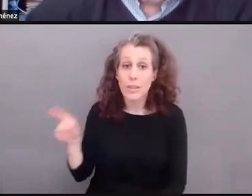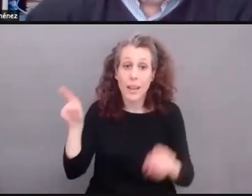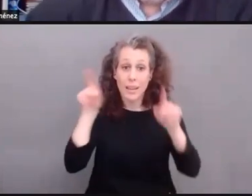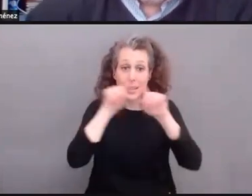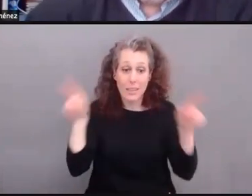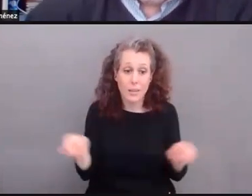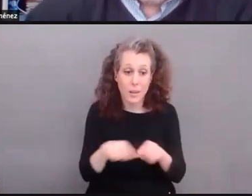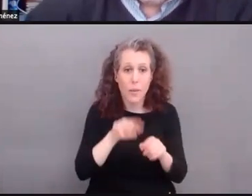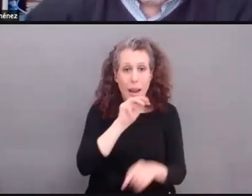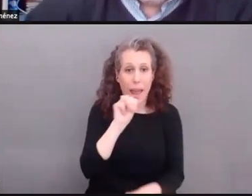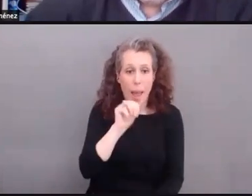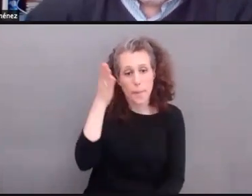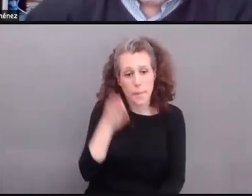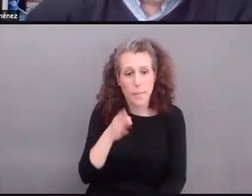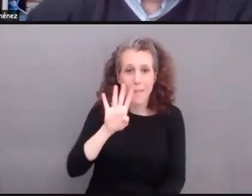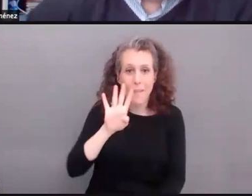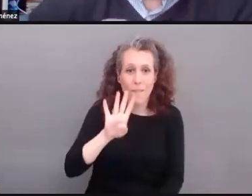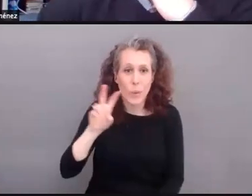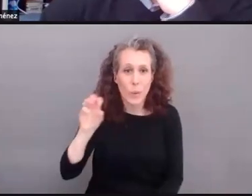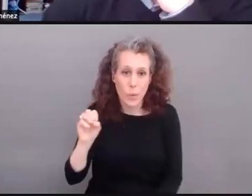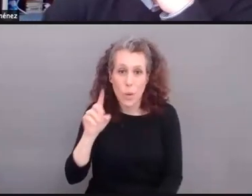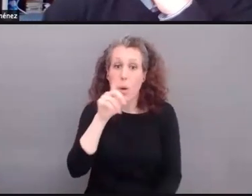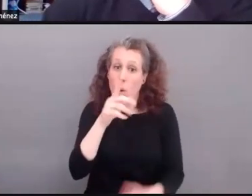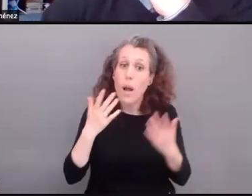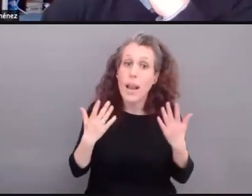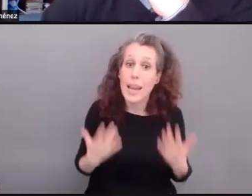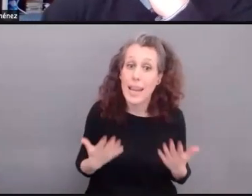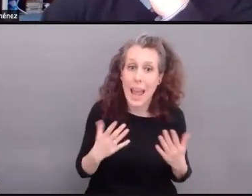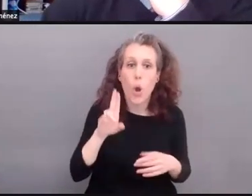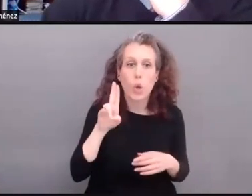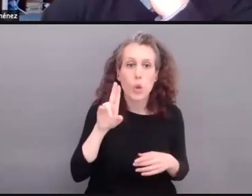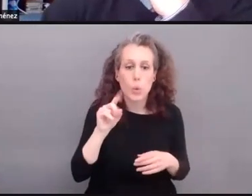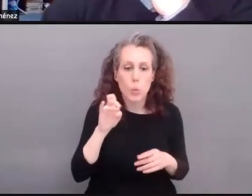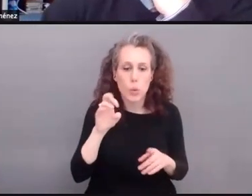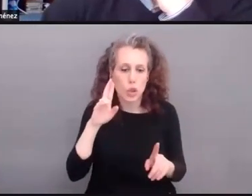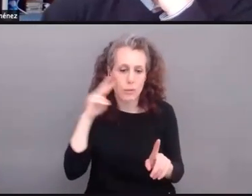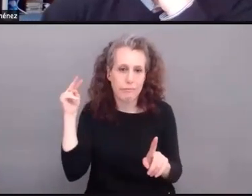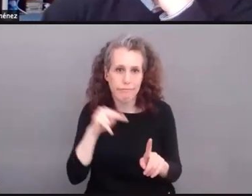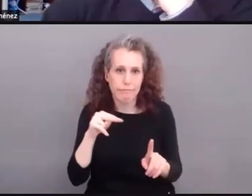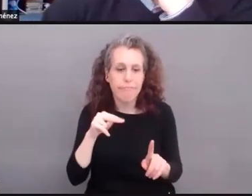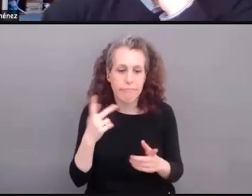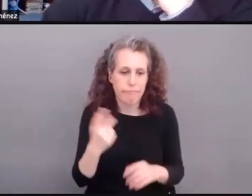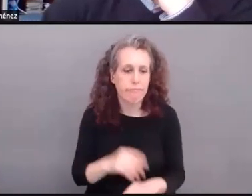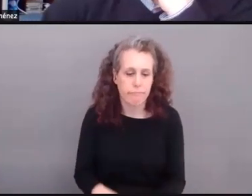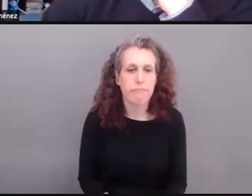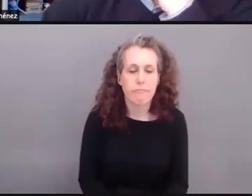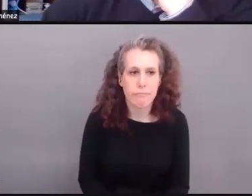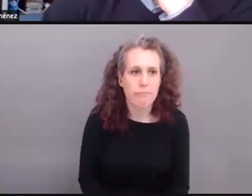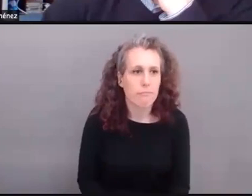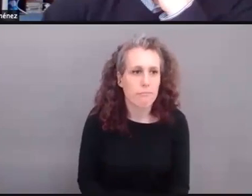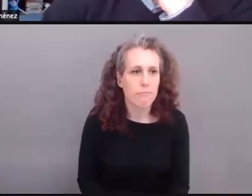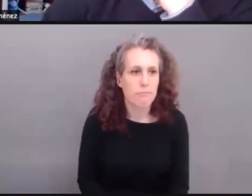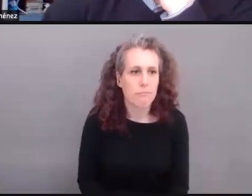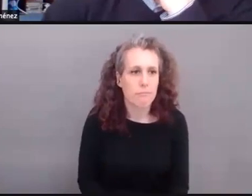M420, we are going to have now a user's perspective. Our intention is knowing what's